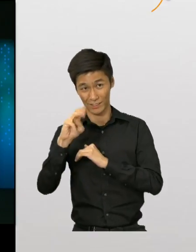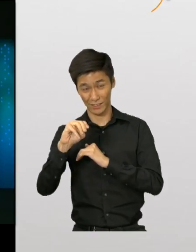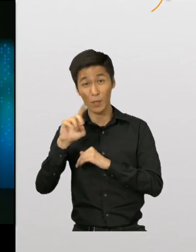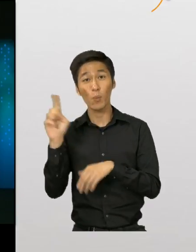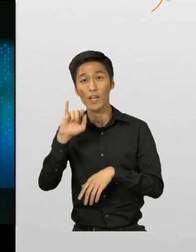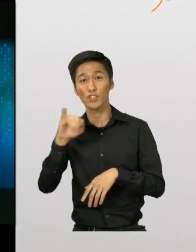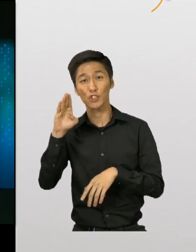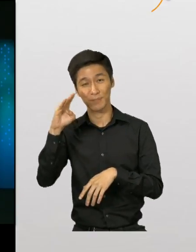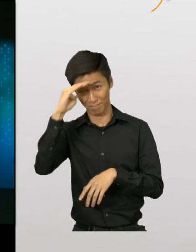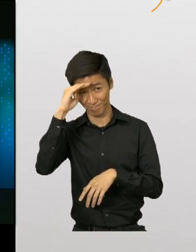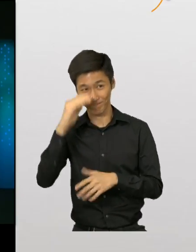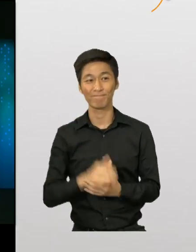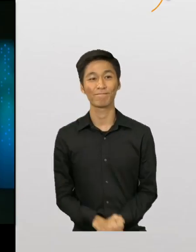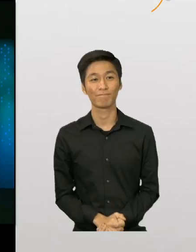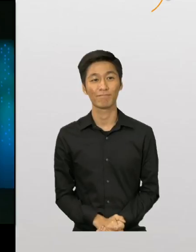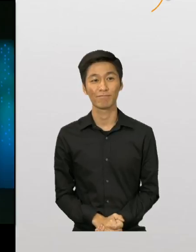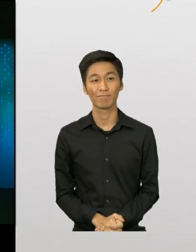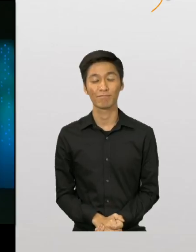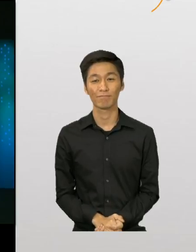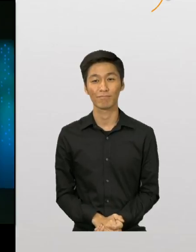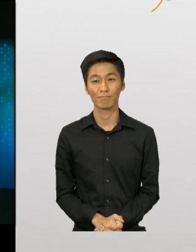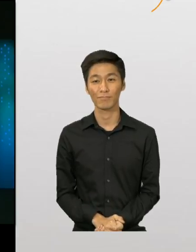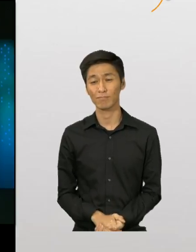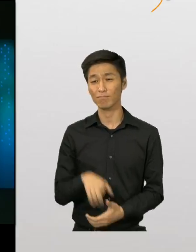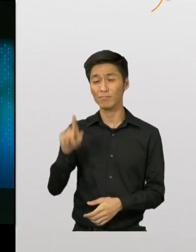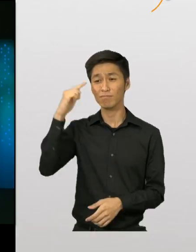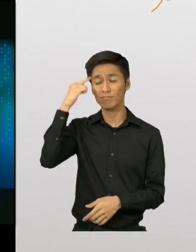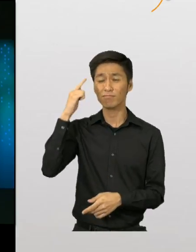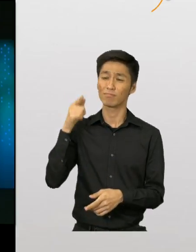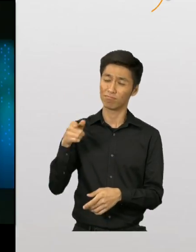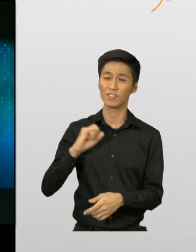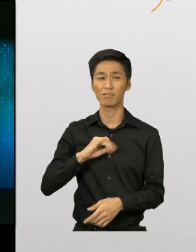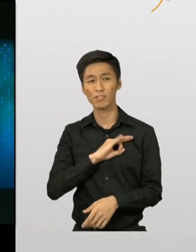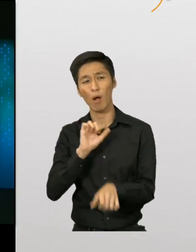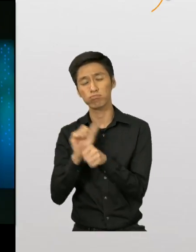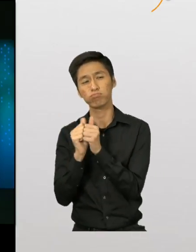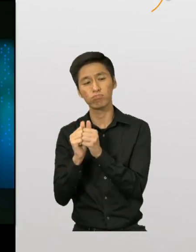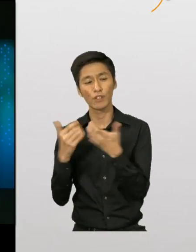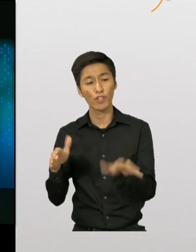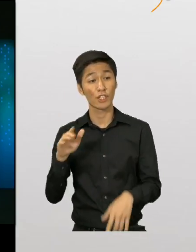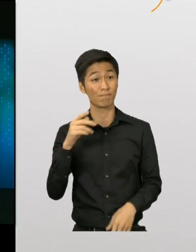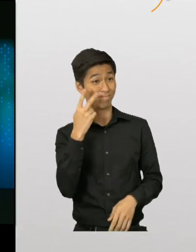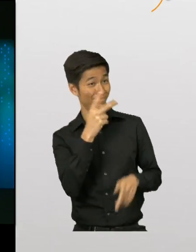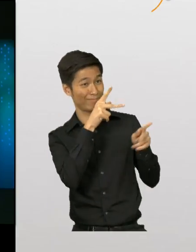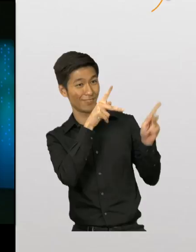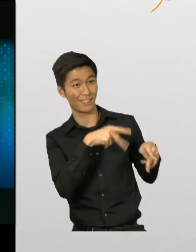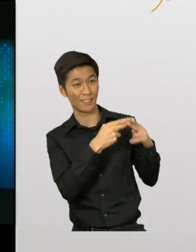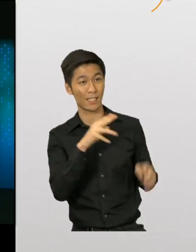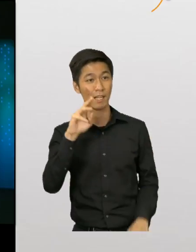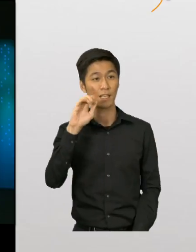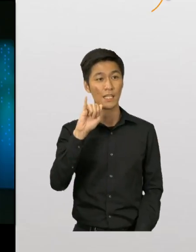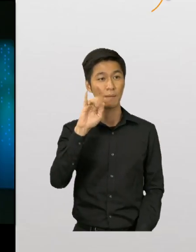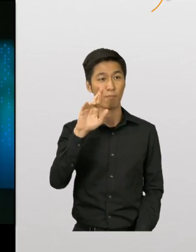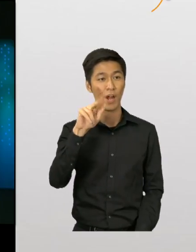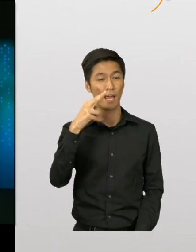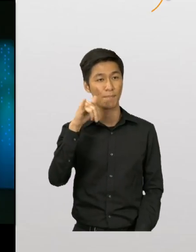We've worked with some of his coalition partners and ministers too. Anwar Ibrahim was my counterpart as Dr. Mahathir's deputy and